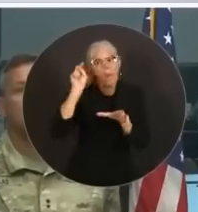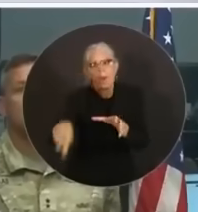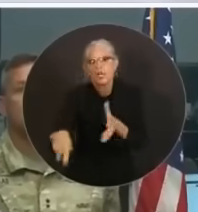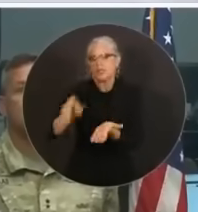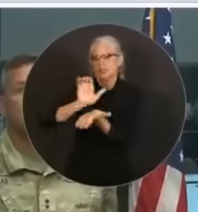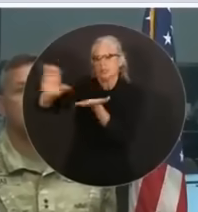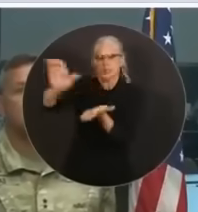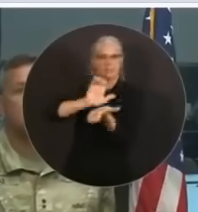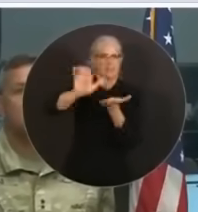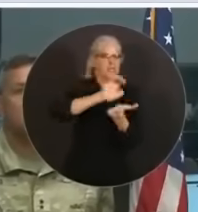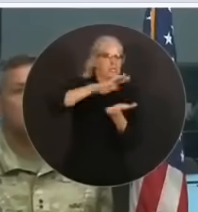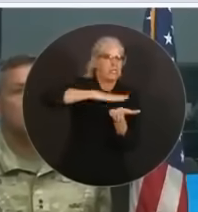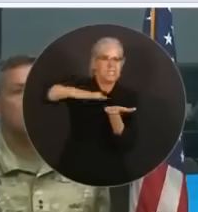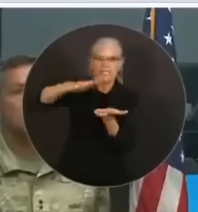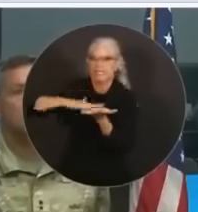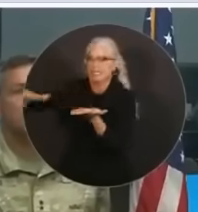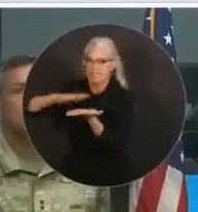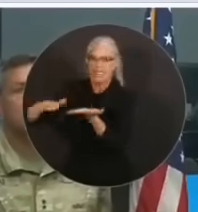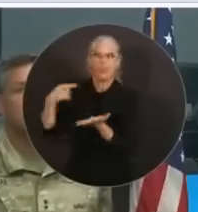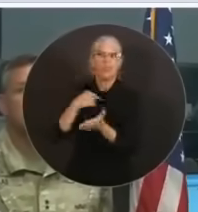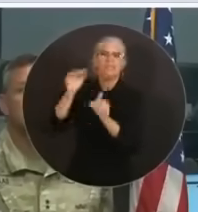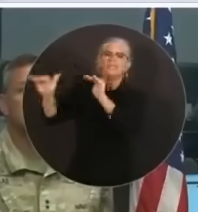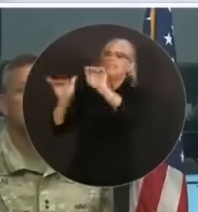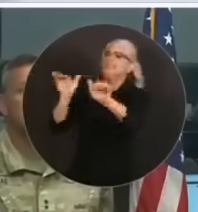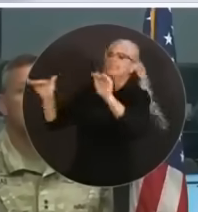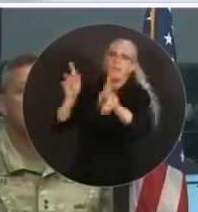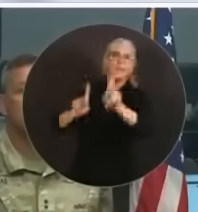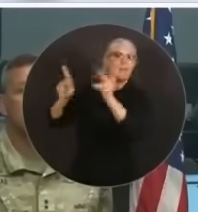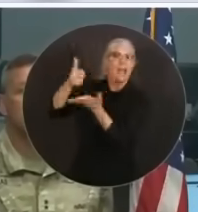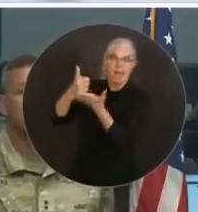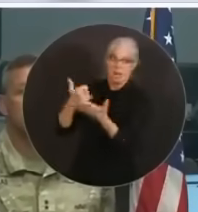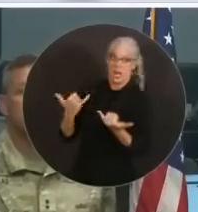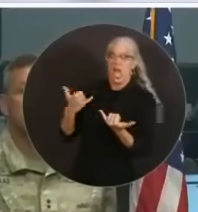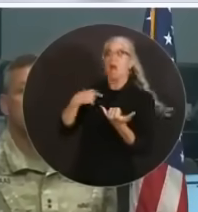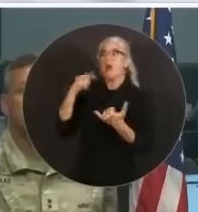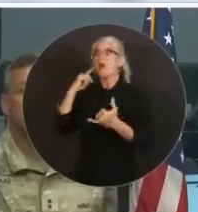communities that have all this. It's going well, but we need to keep doing on that.